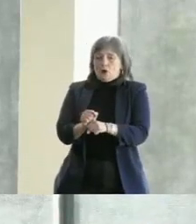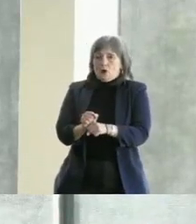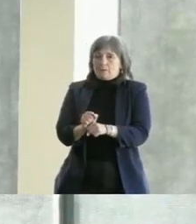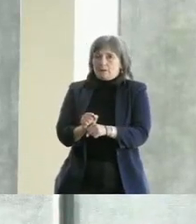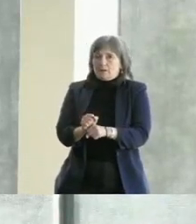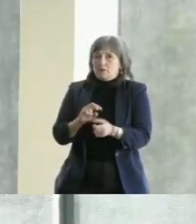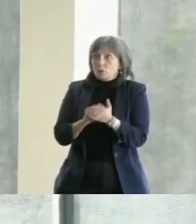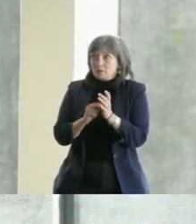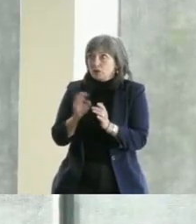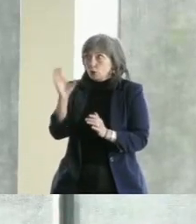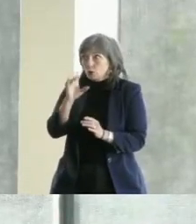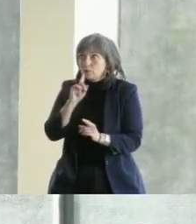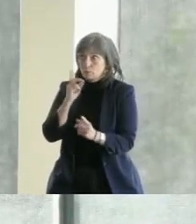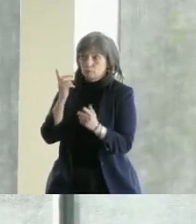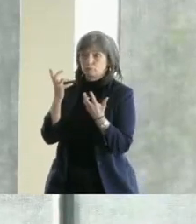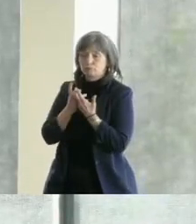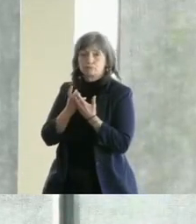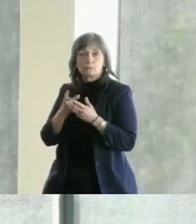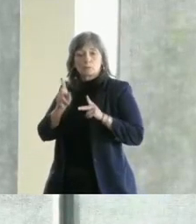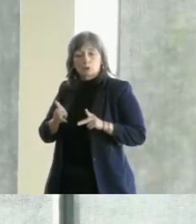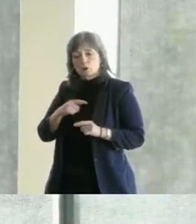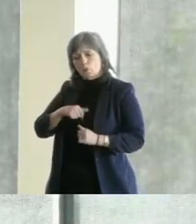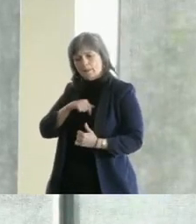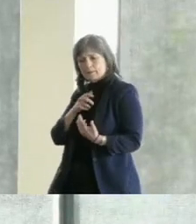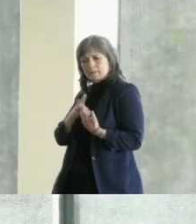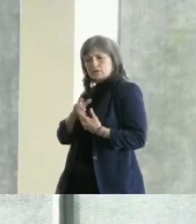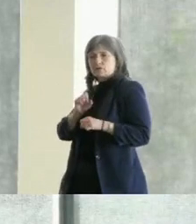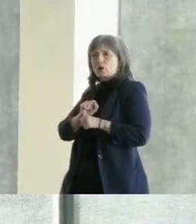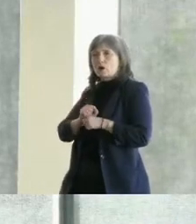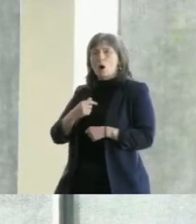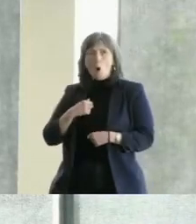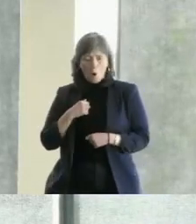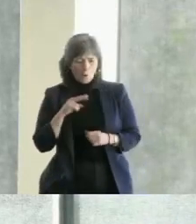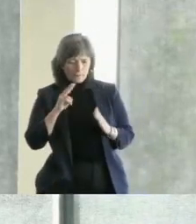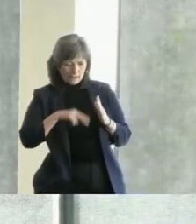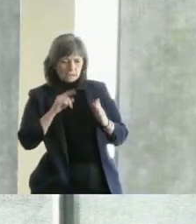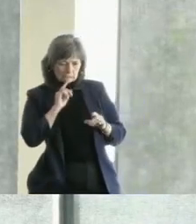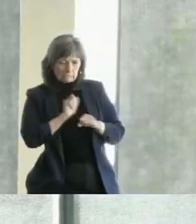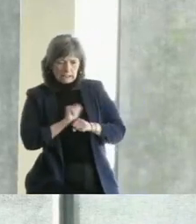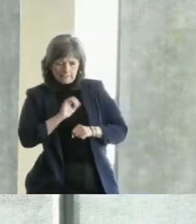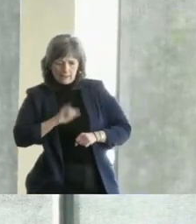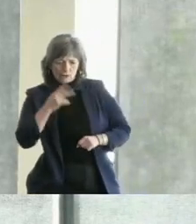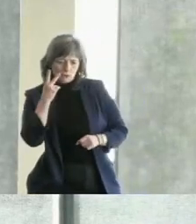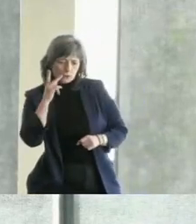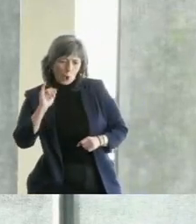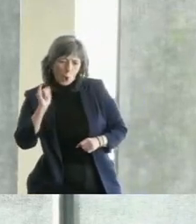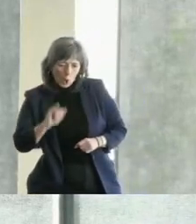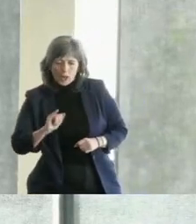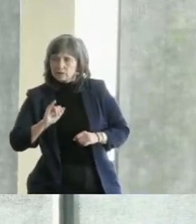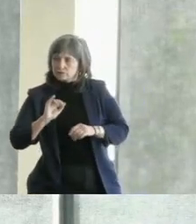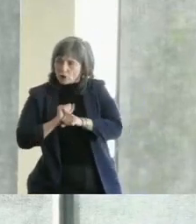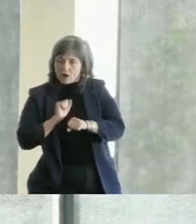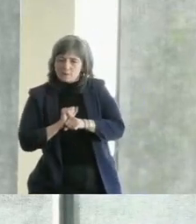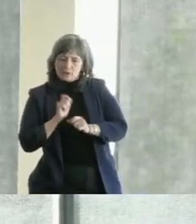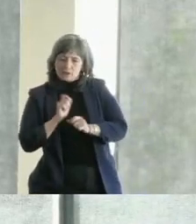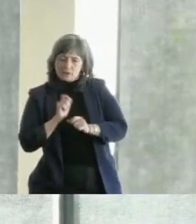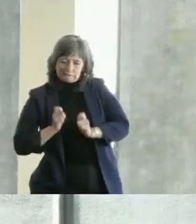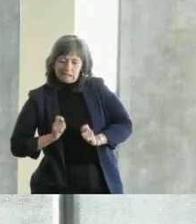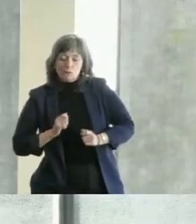job. They come in with a better idea of what they're supposed to do, which means that they can actually achieve it. So doing this kind of